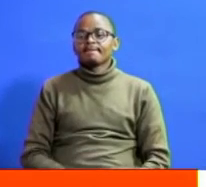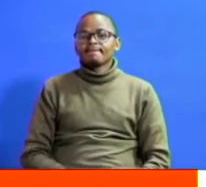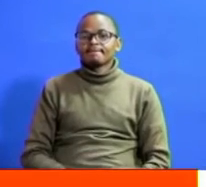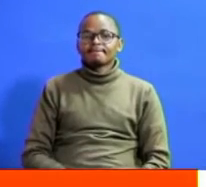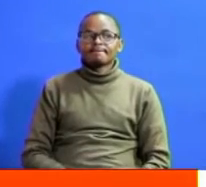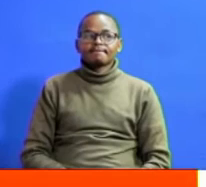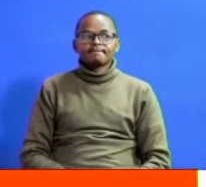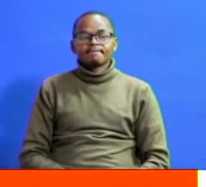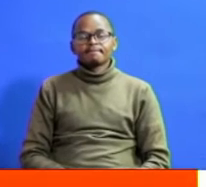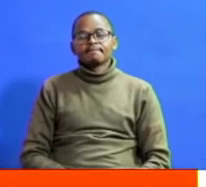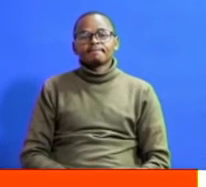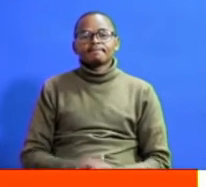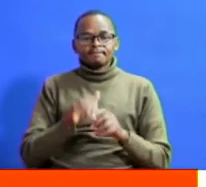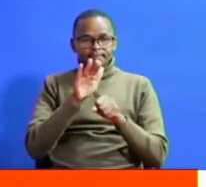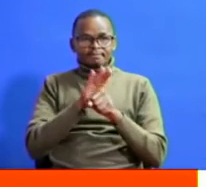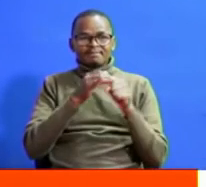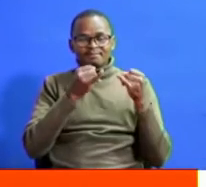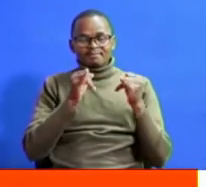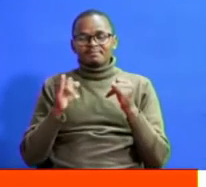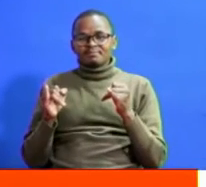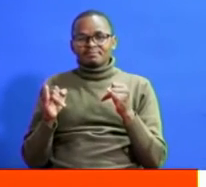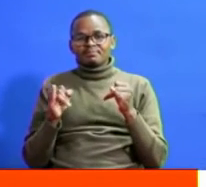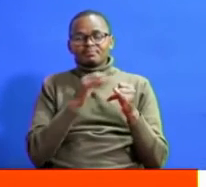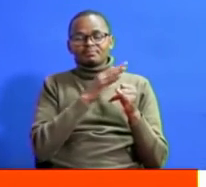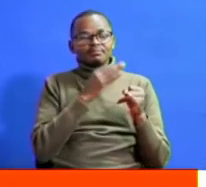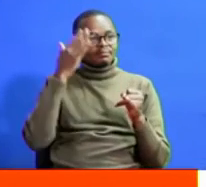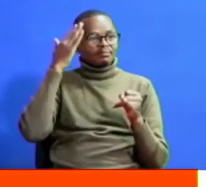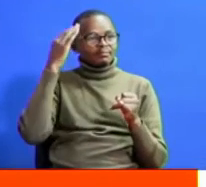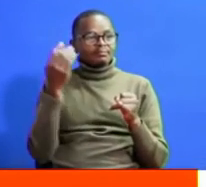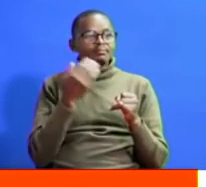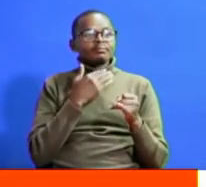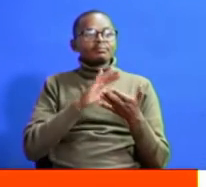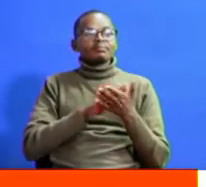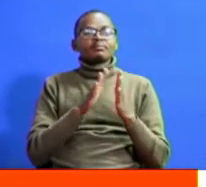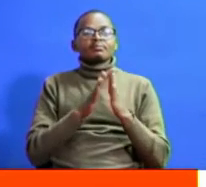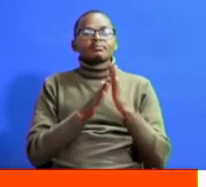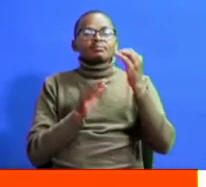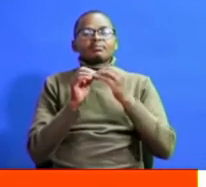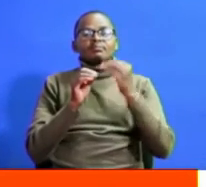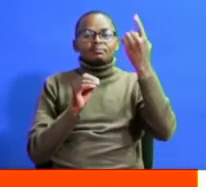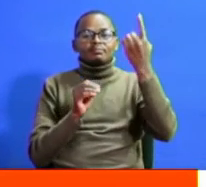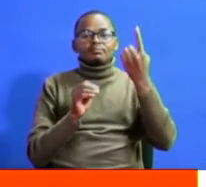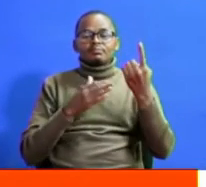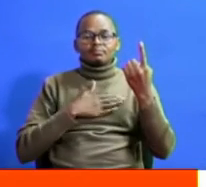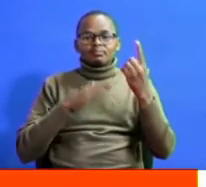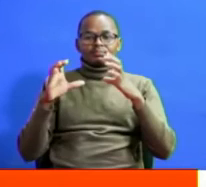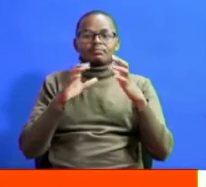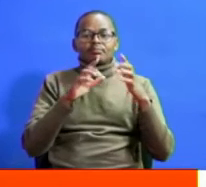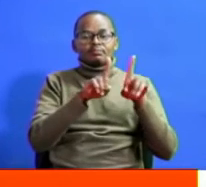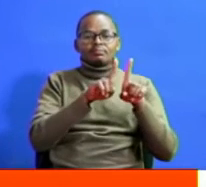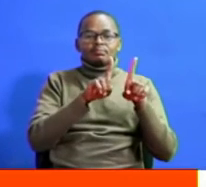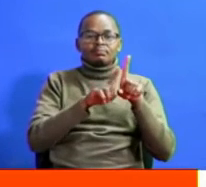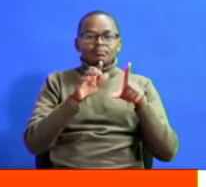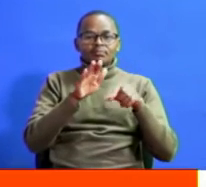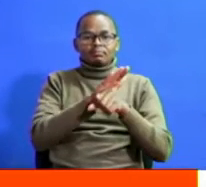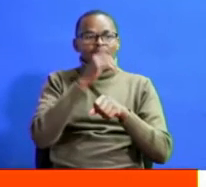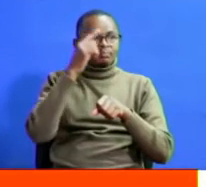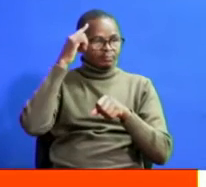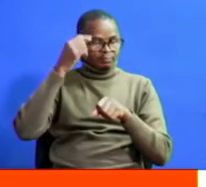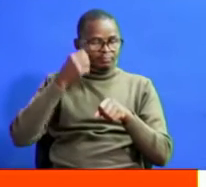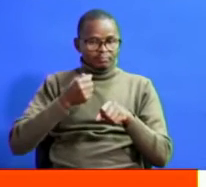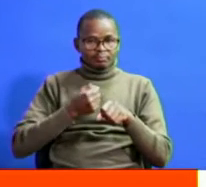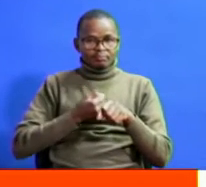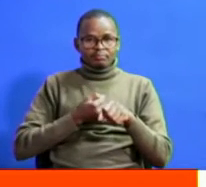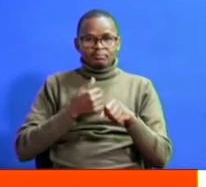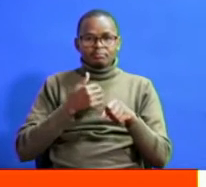It takes in a lot of effort since I don't only want to be number one in my category but also overall winner for girls. So